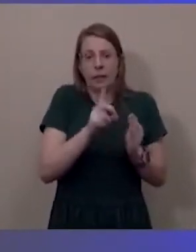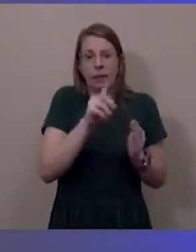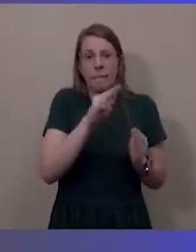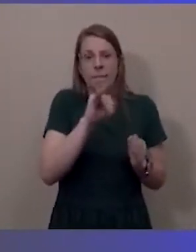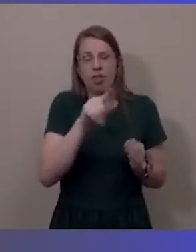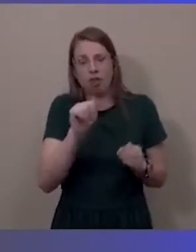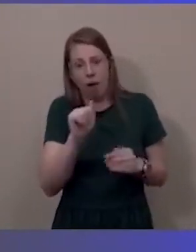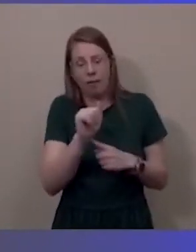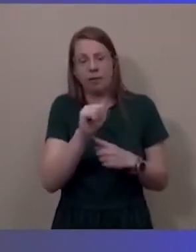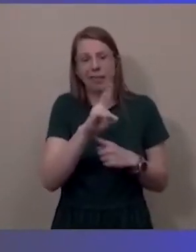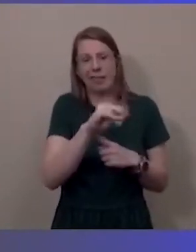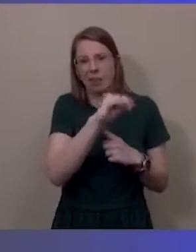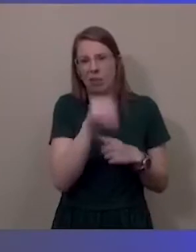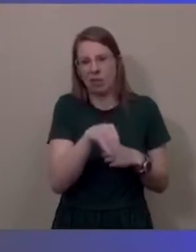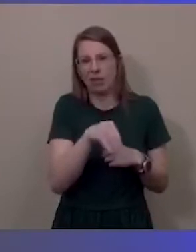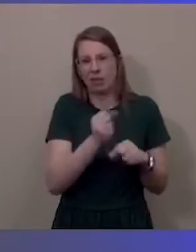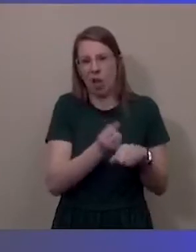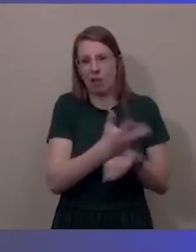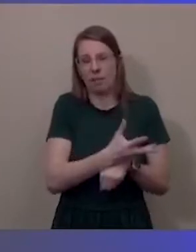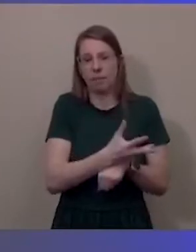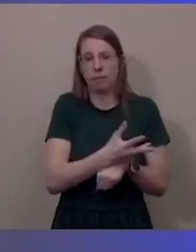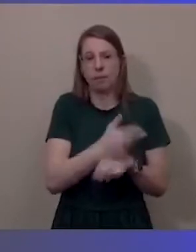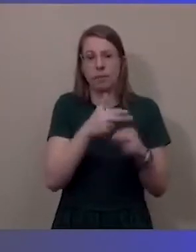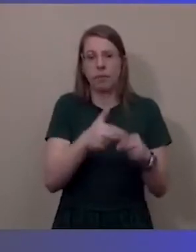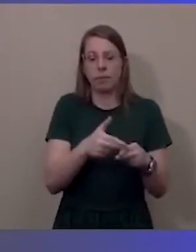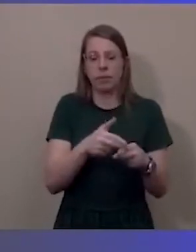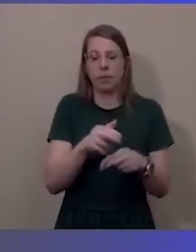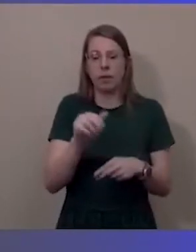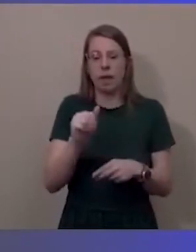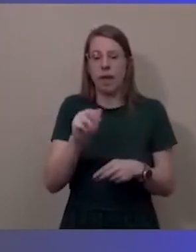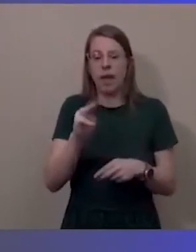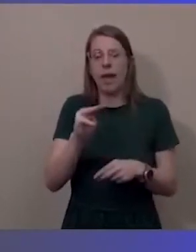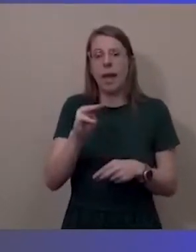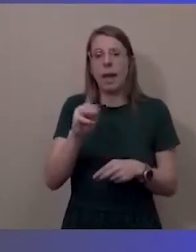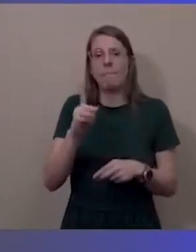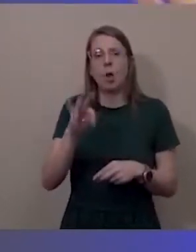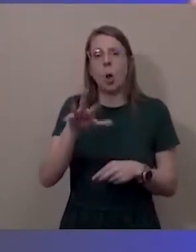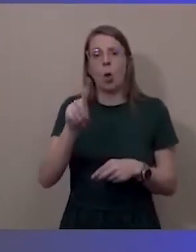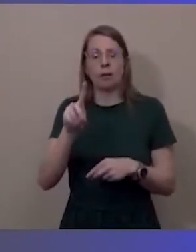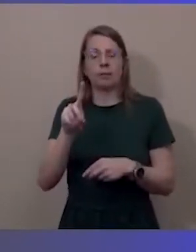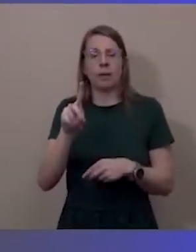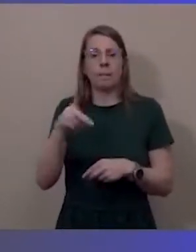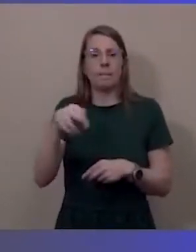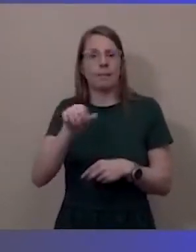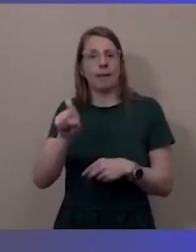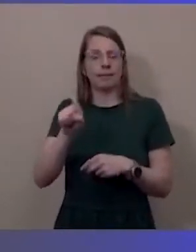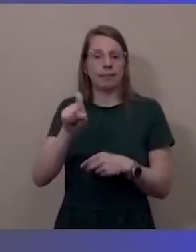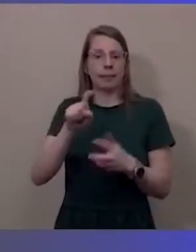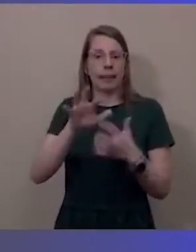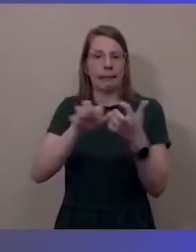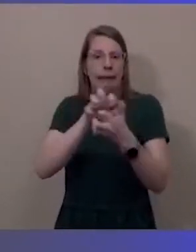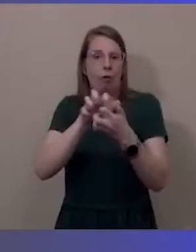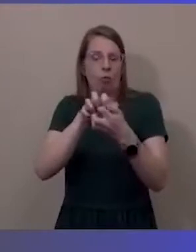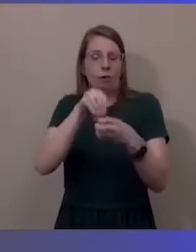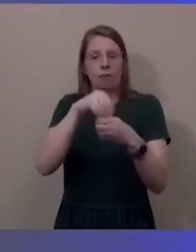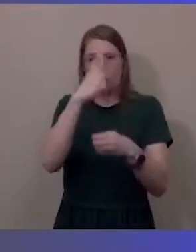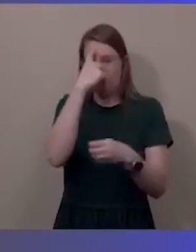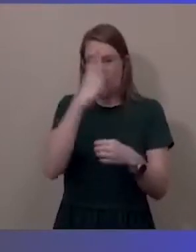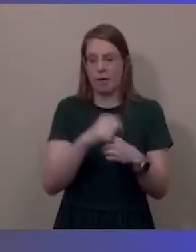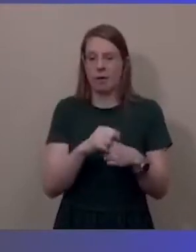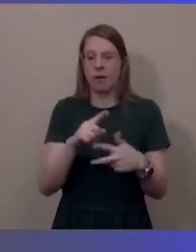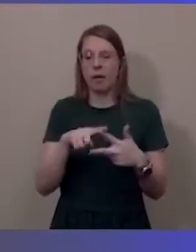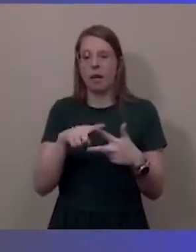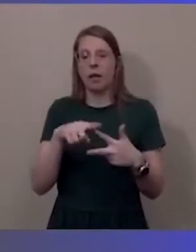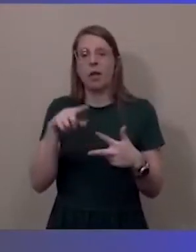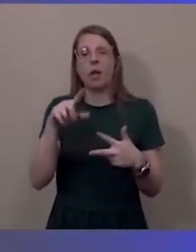dementia. And it's defined as amyloid plaques and tangles in the brain. There's other things that can cause it, like dementia with Lewy